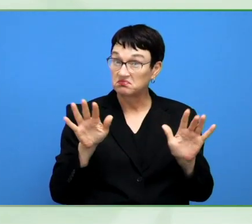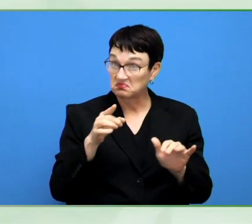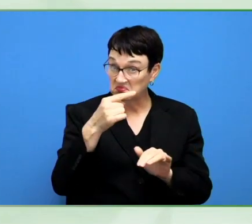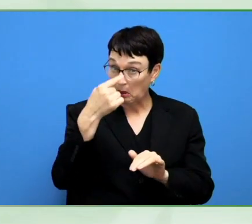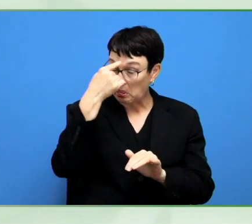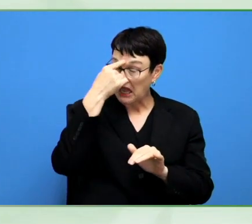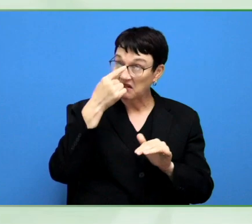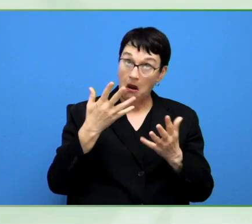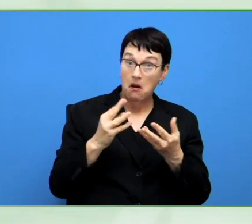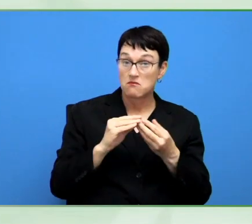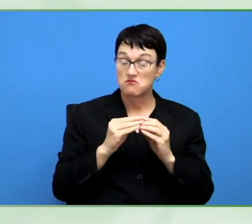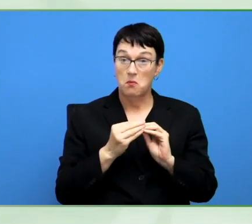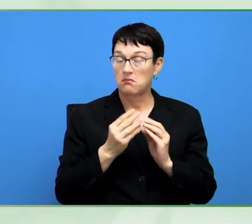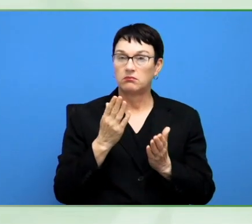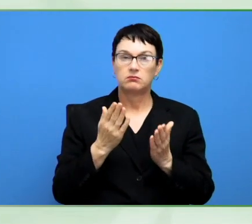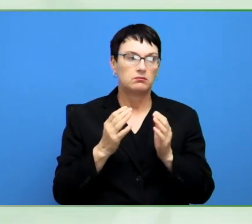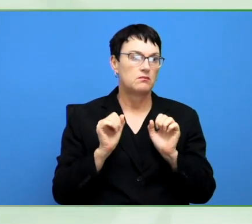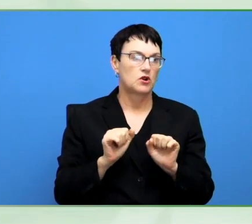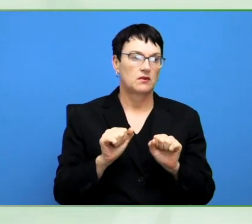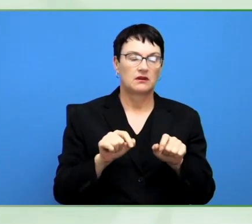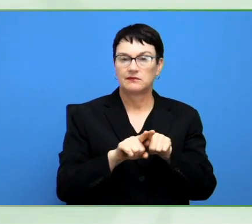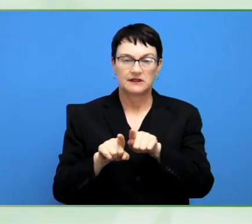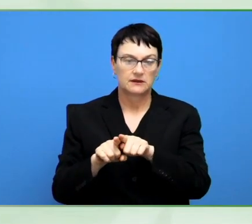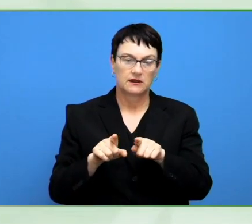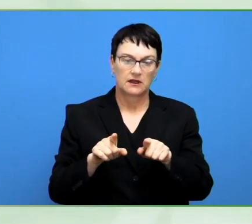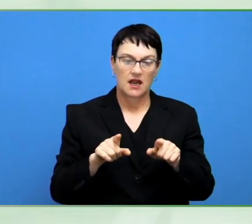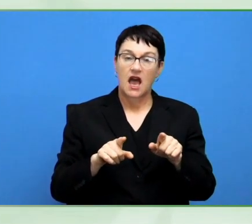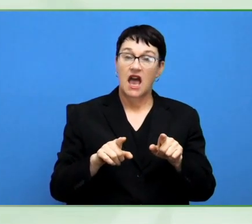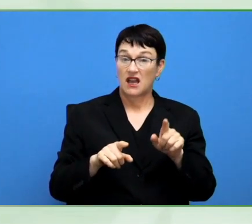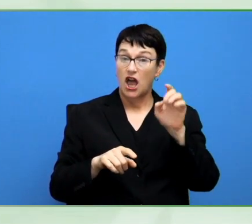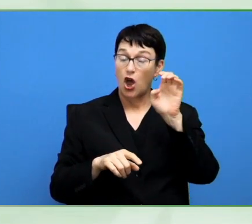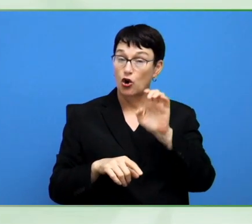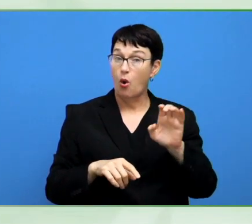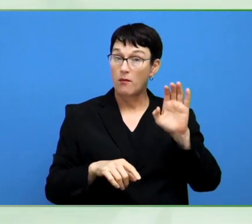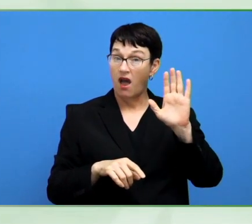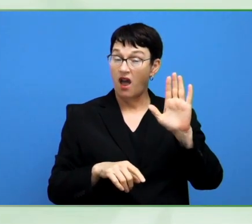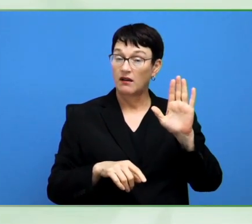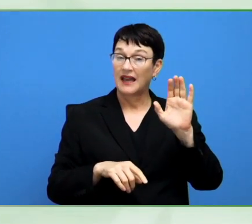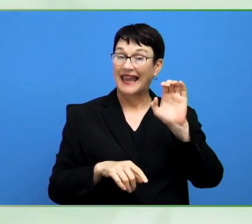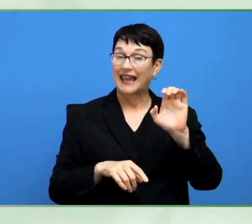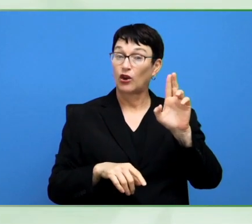example, a demanding market like the European Union? Yes, that's a good